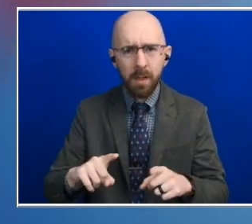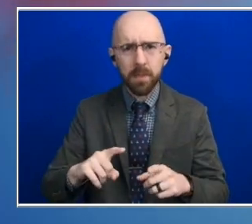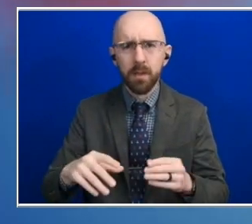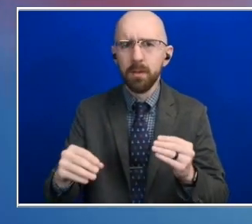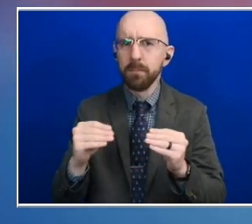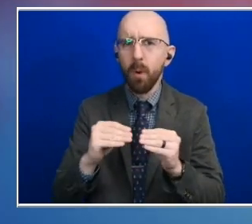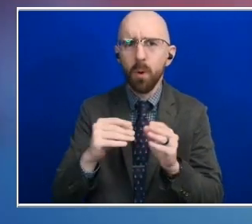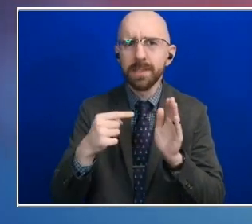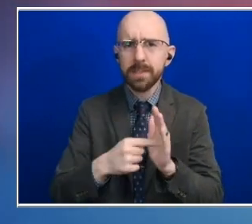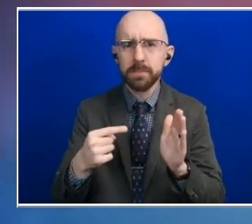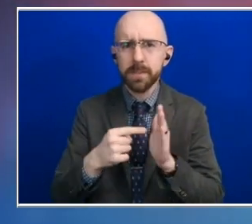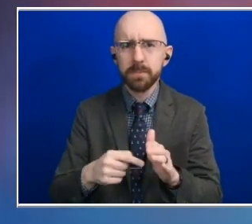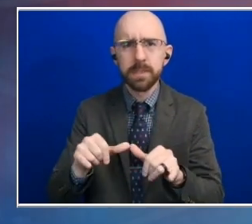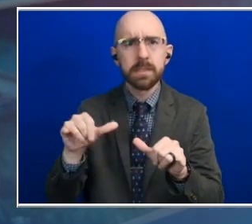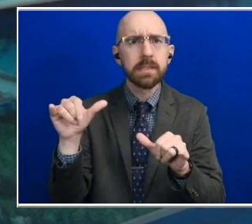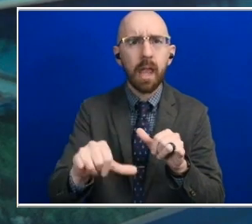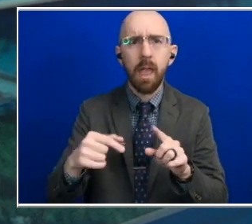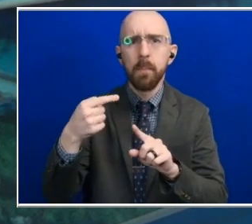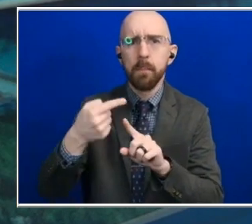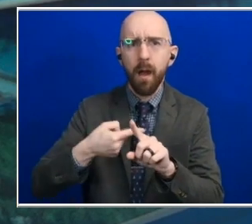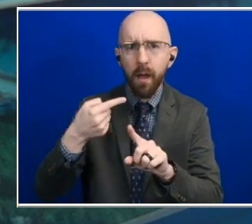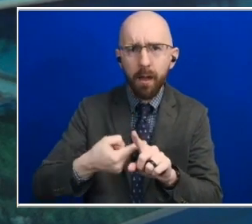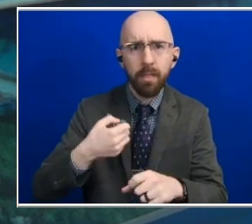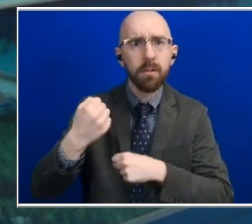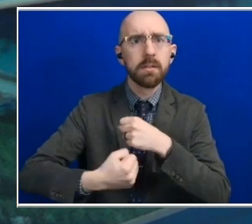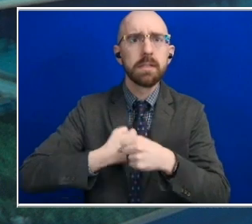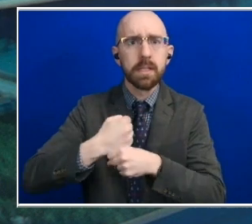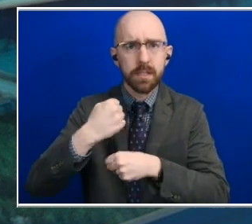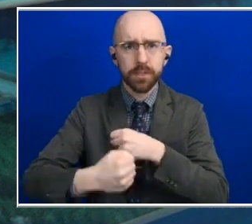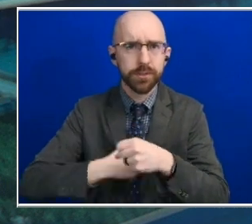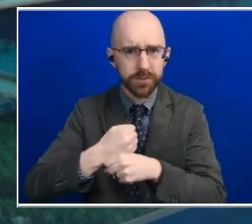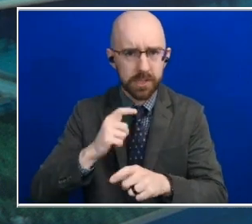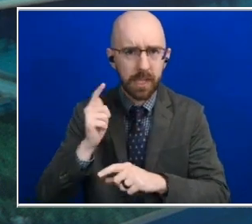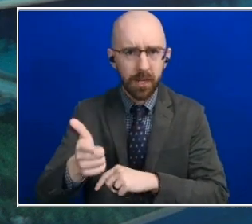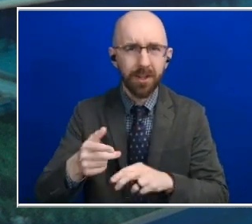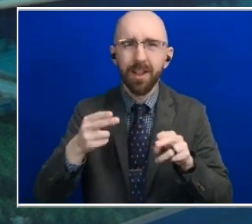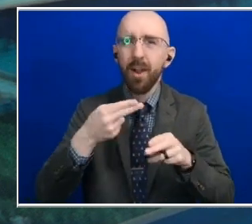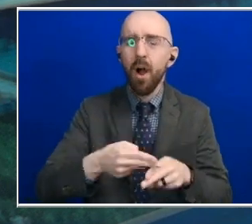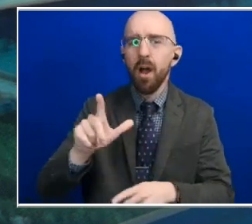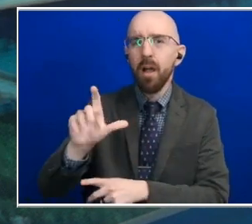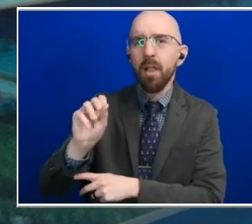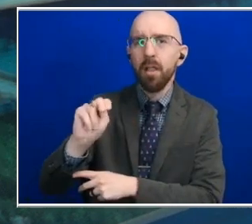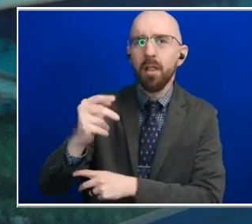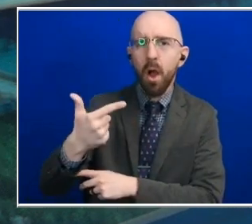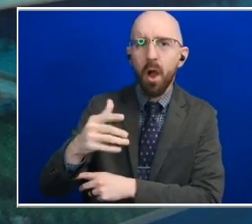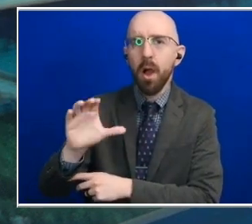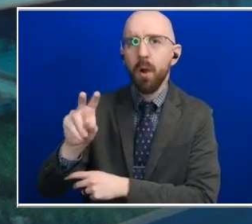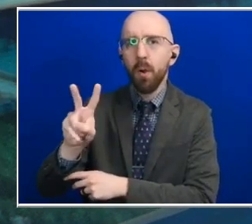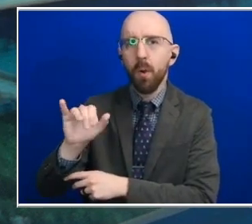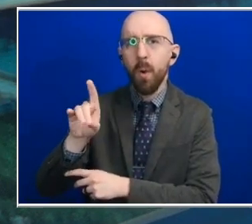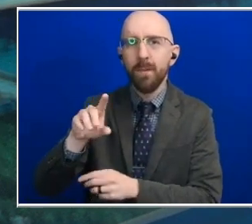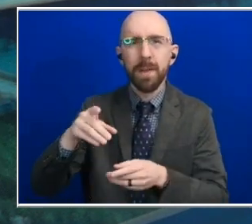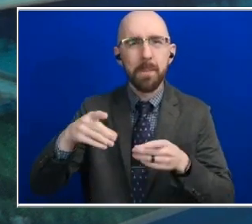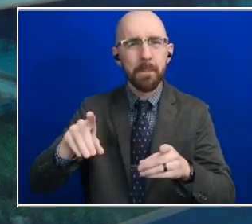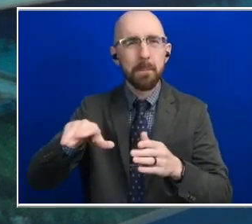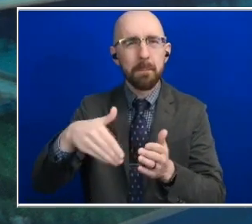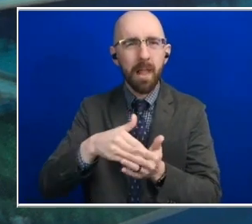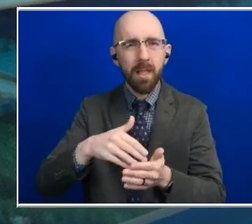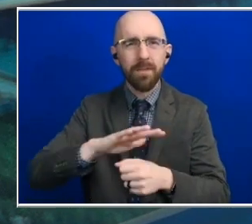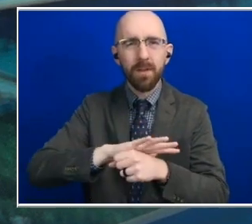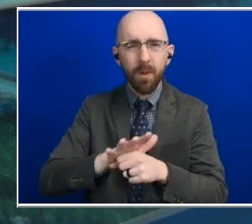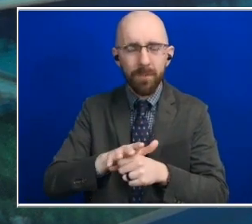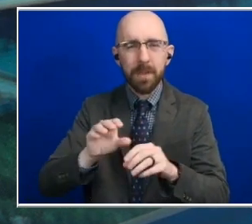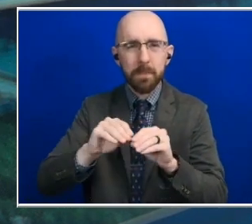for months or years. We call that long COVID. That name came about during the middle of the pandemic. It's a simple name, but it's a